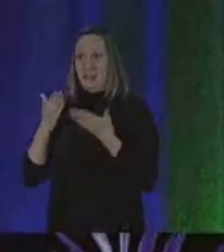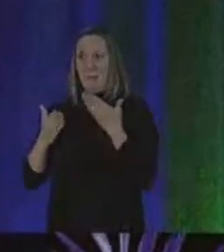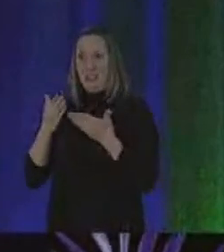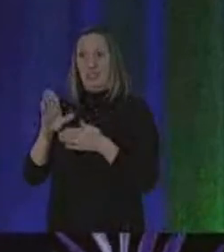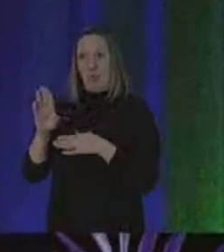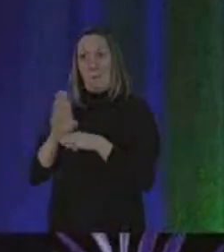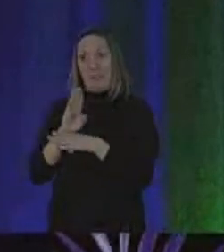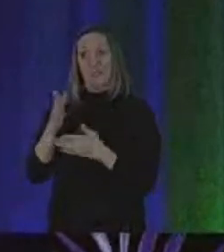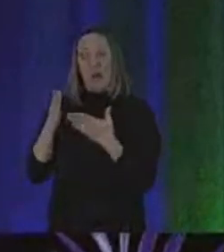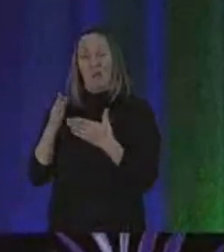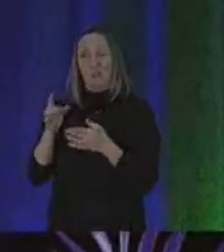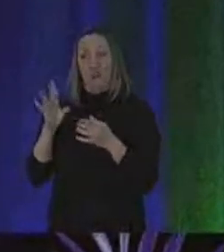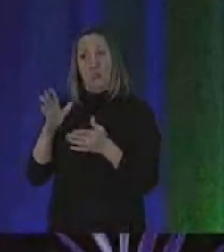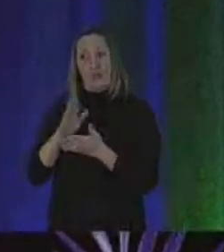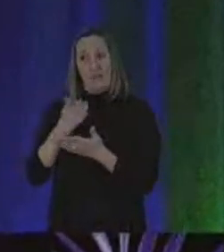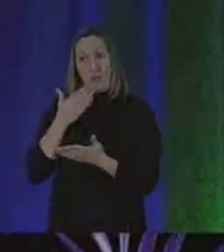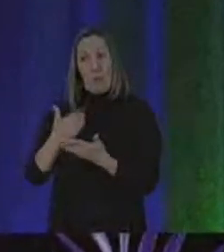well.